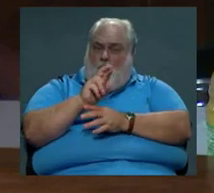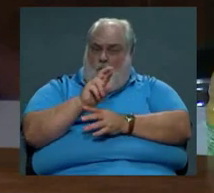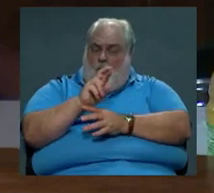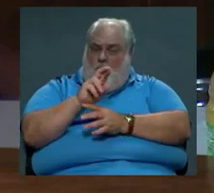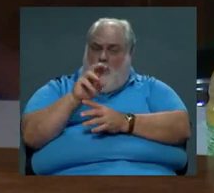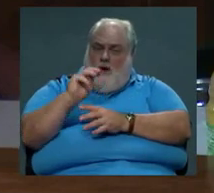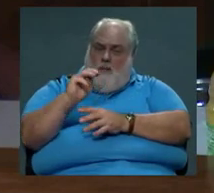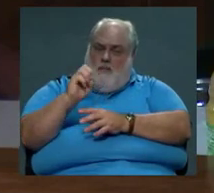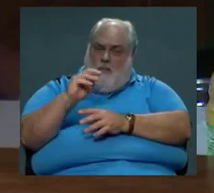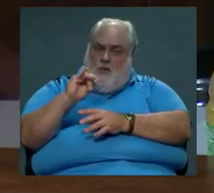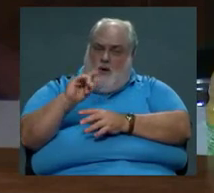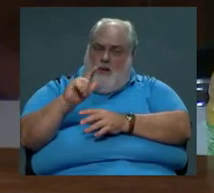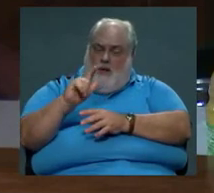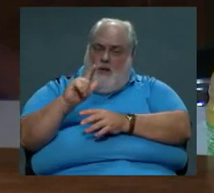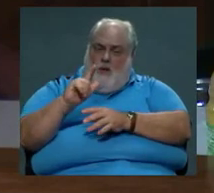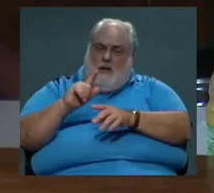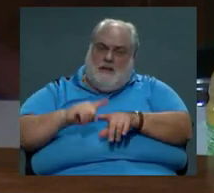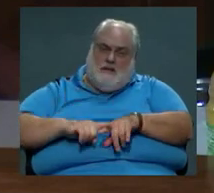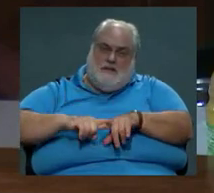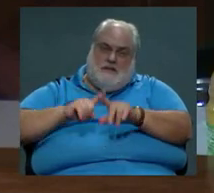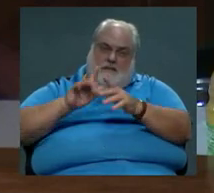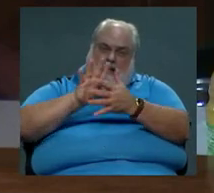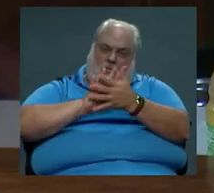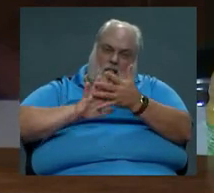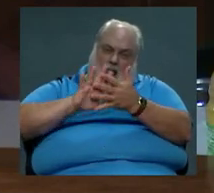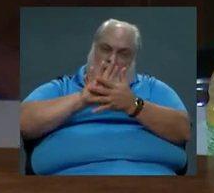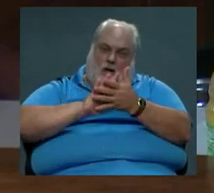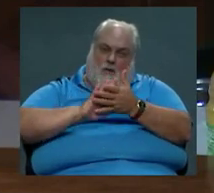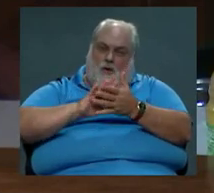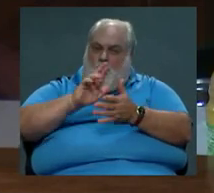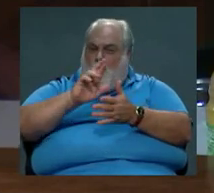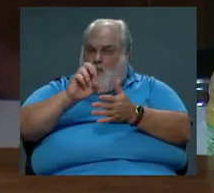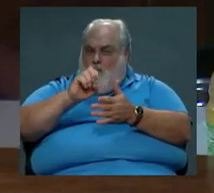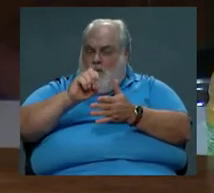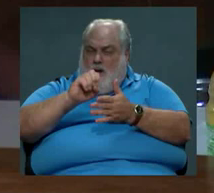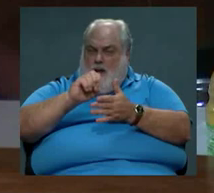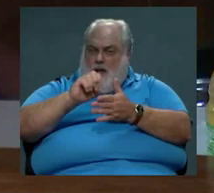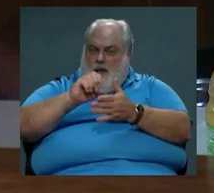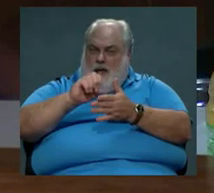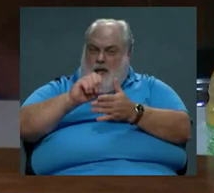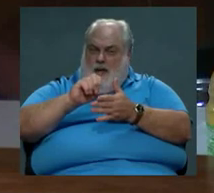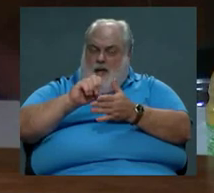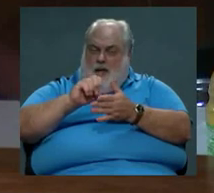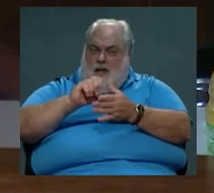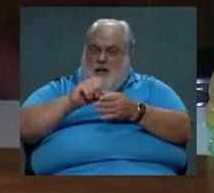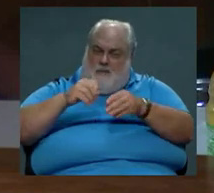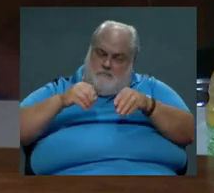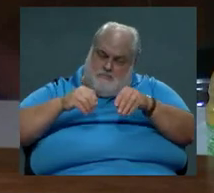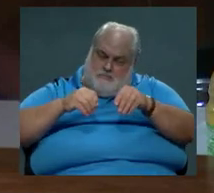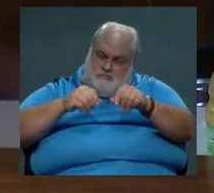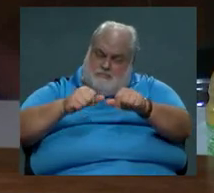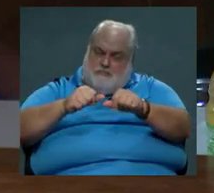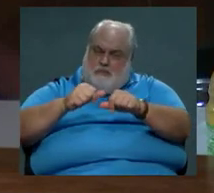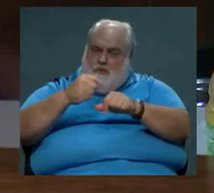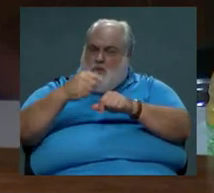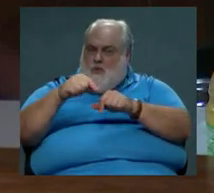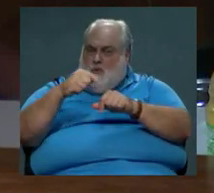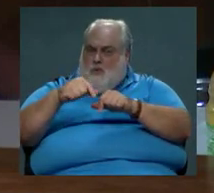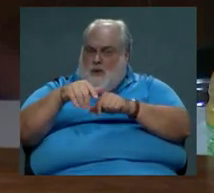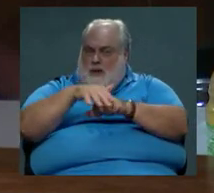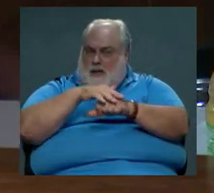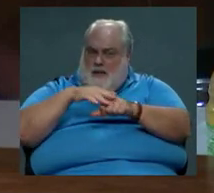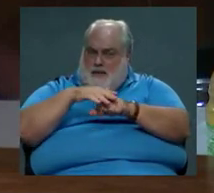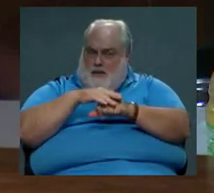because we redid the greens. Is that correct? We had a special count of greens, and that drove up the cost of maintenance and operation at that one